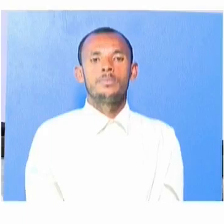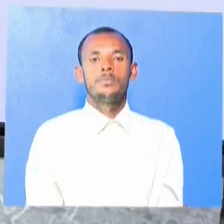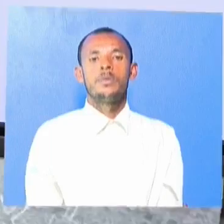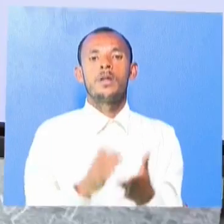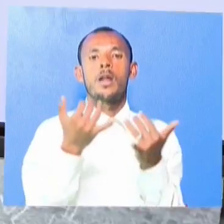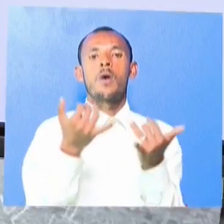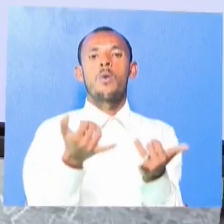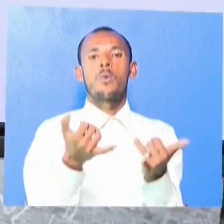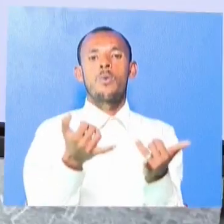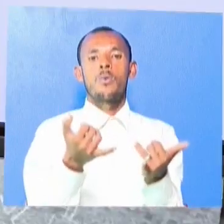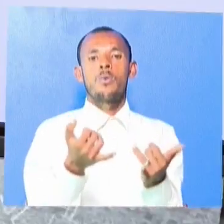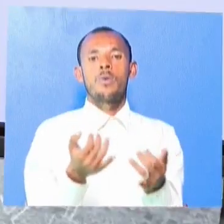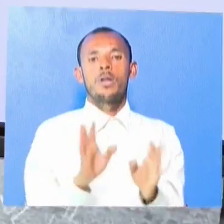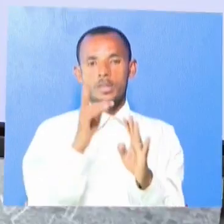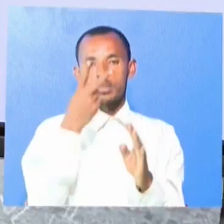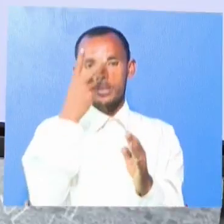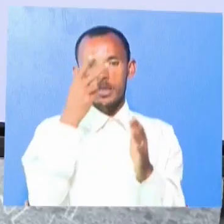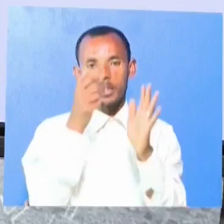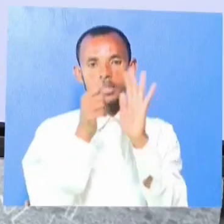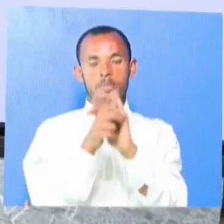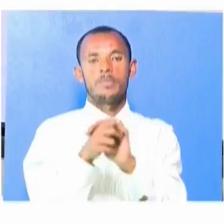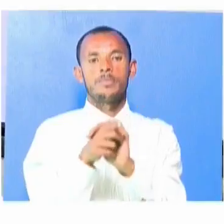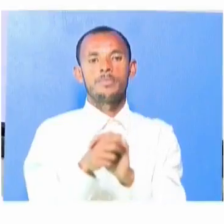Now, let's see examples.